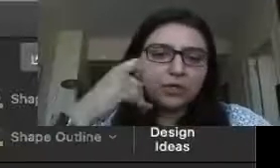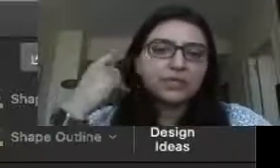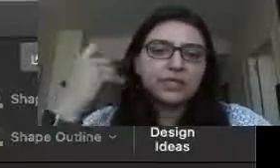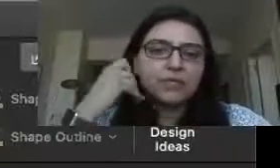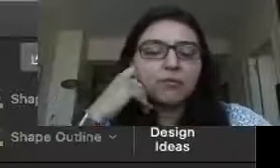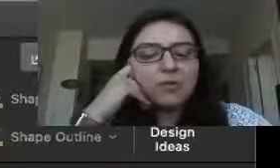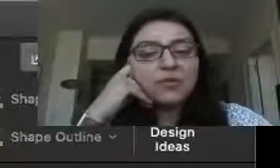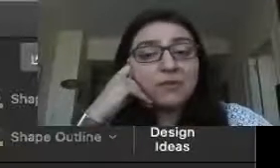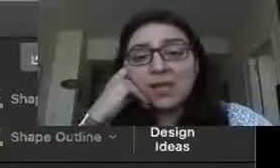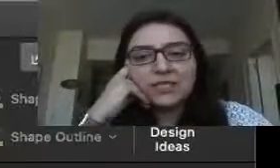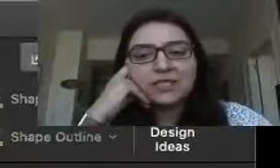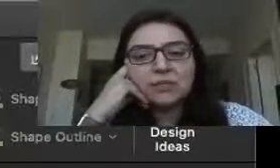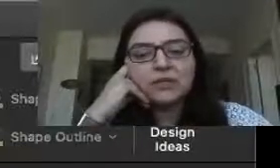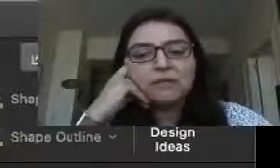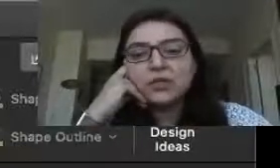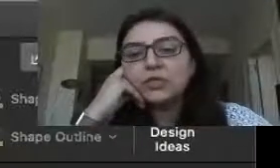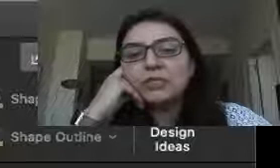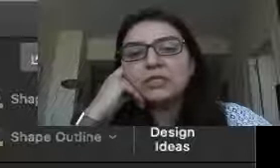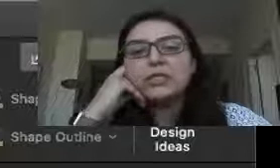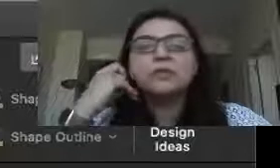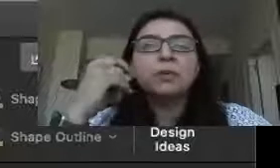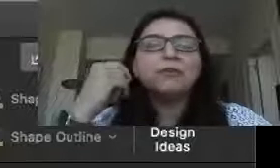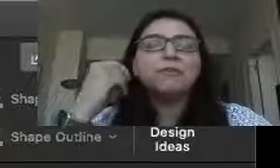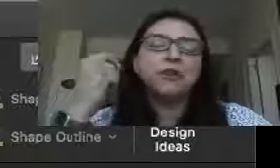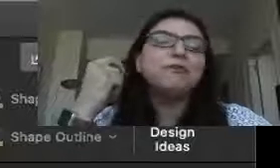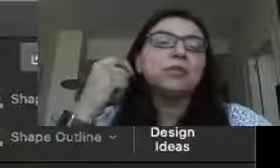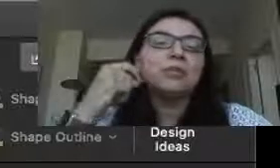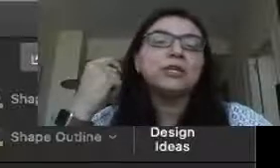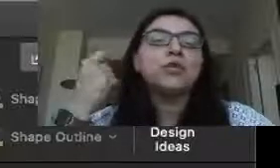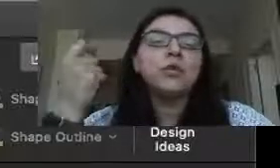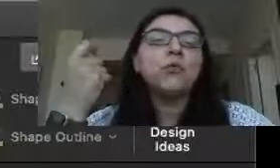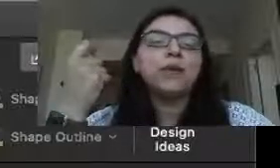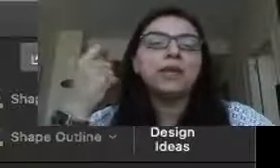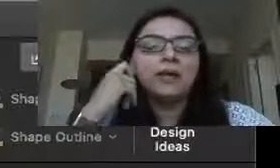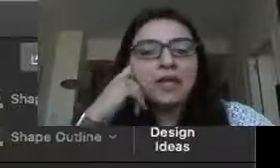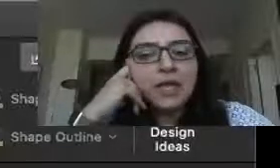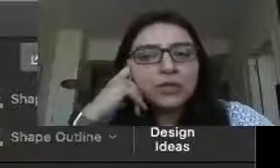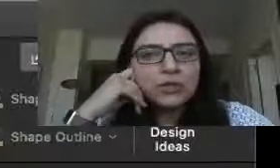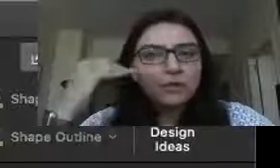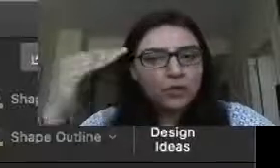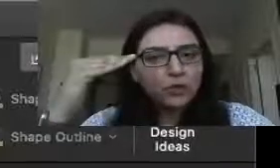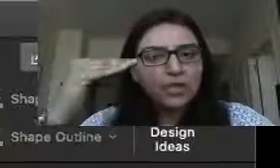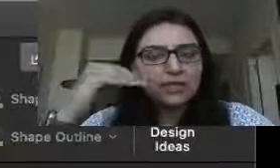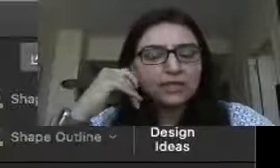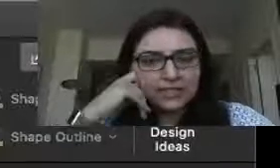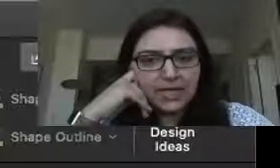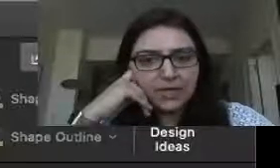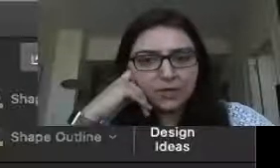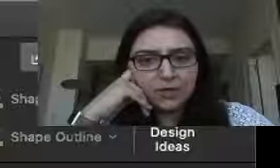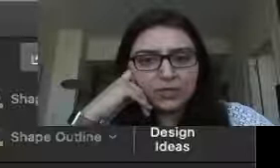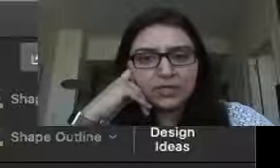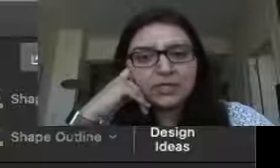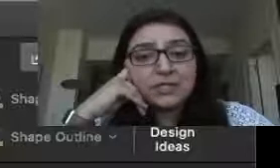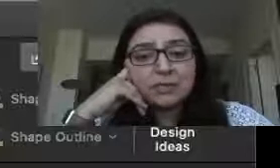like Windows, et cetera, most of them have accessibility features built in, but very few people actually know about that. So it's about looking at things like that